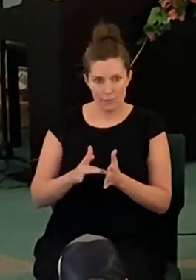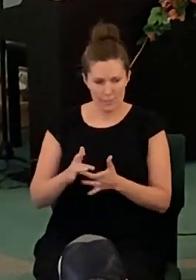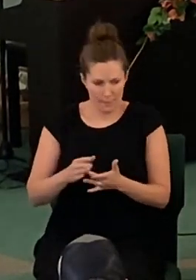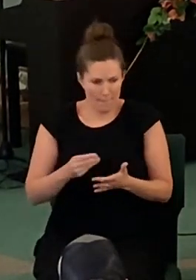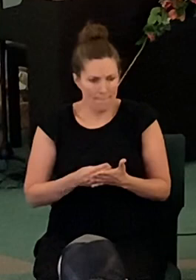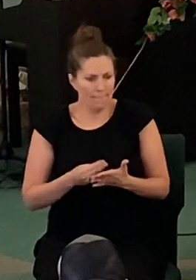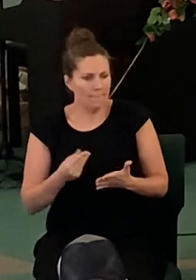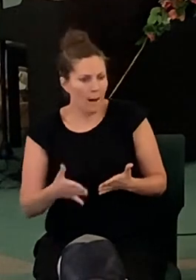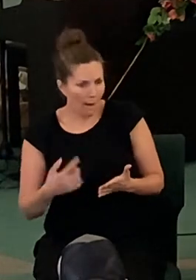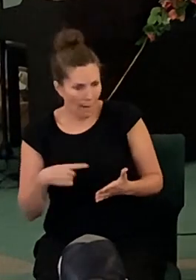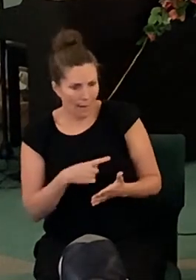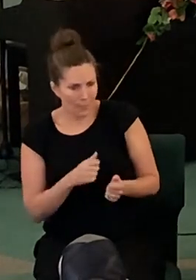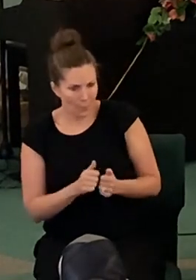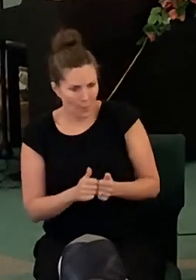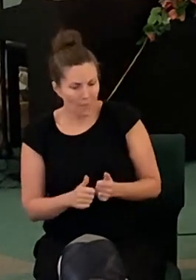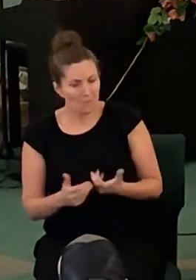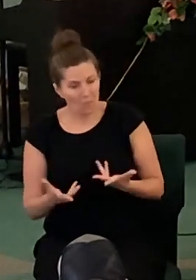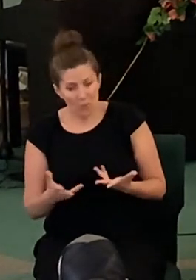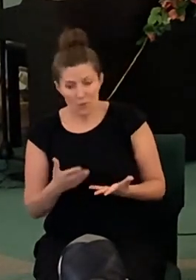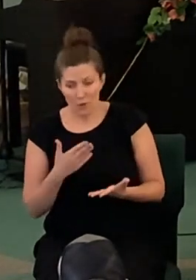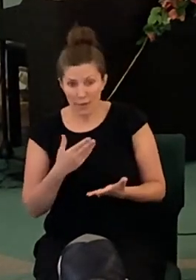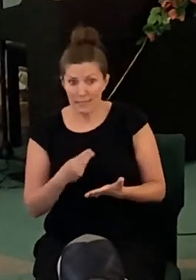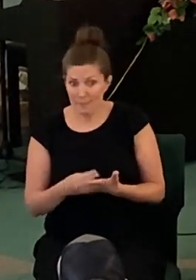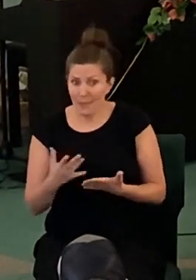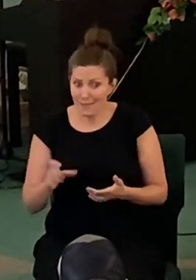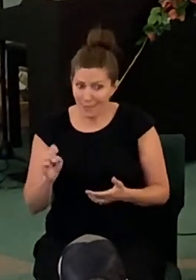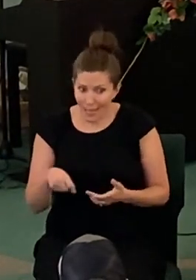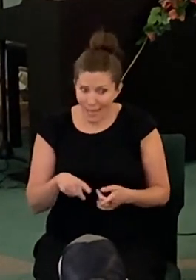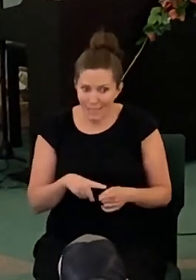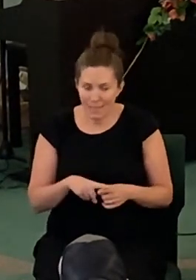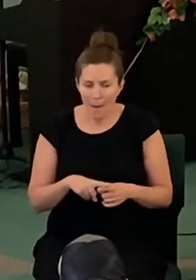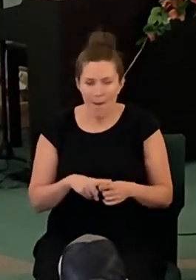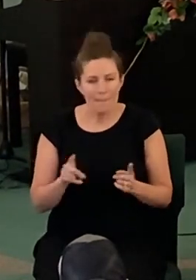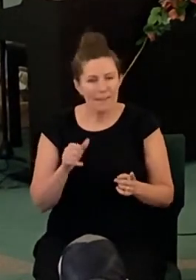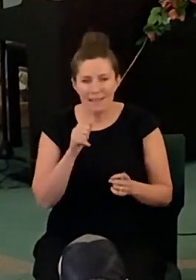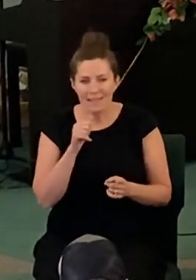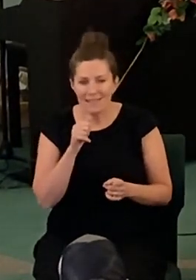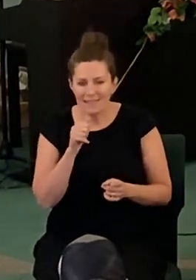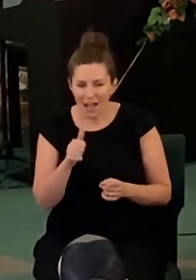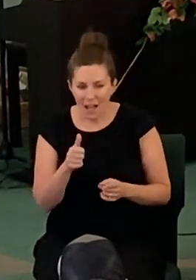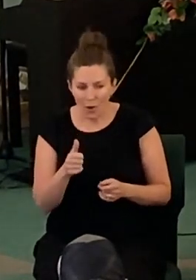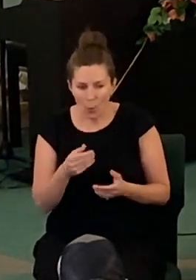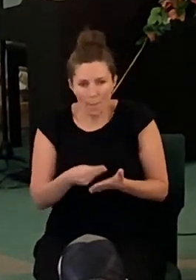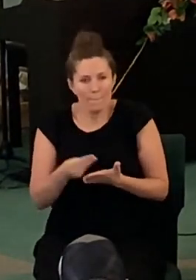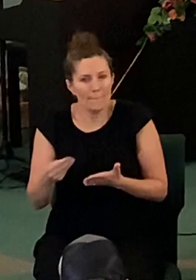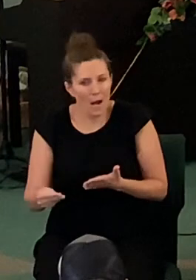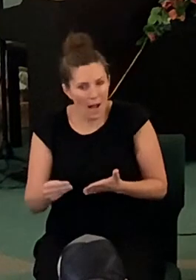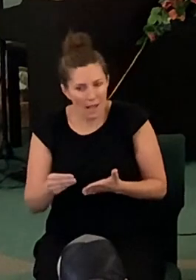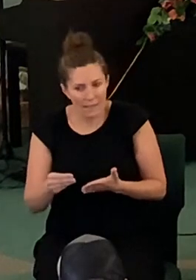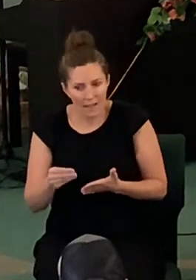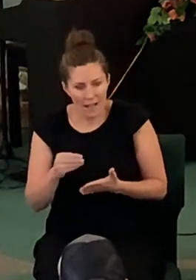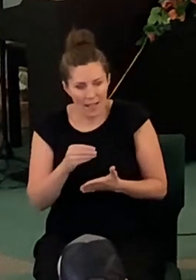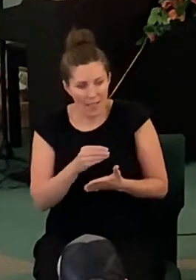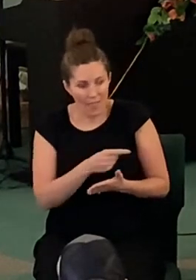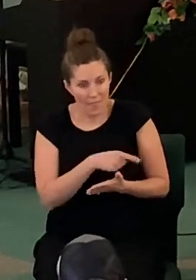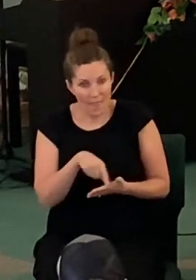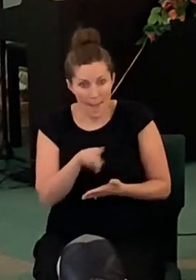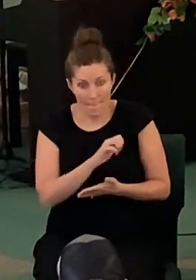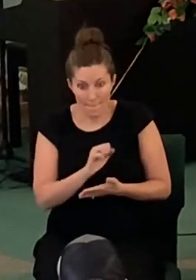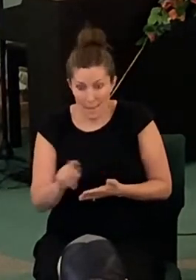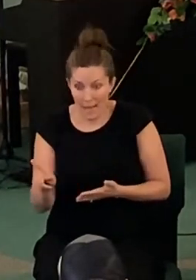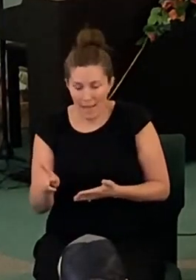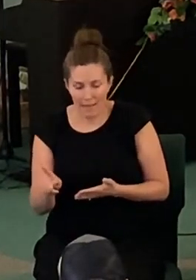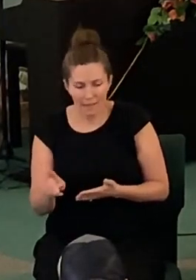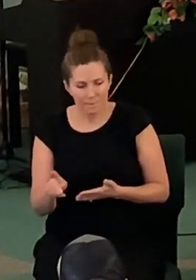and expensive and good for everyday life, but that's not what bought them back. Some people even think that Peter's